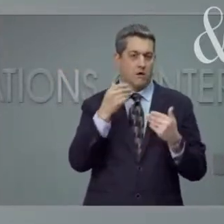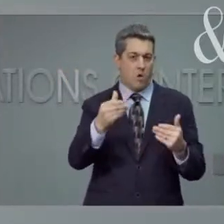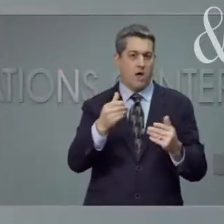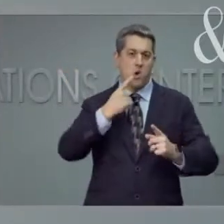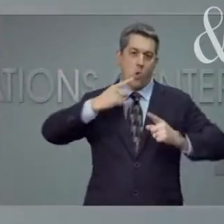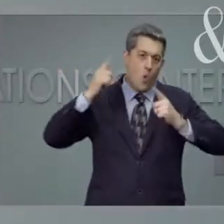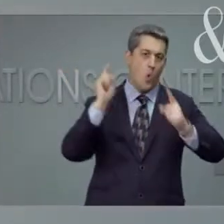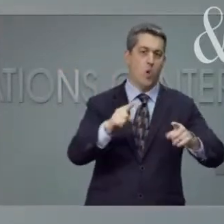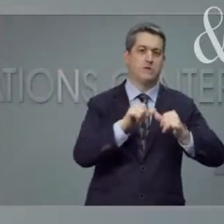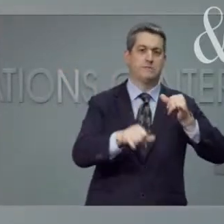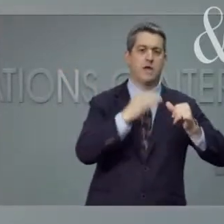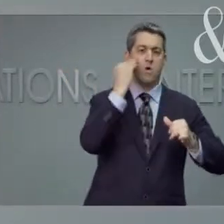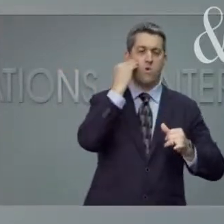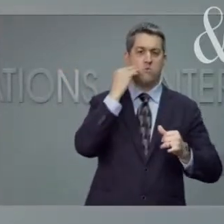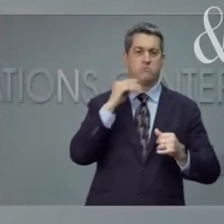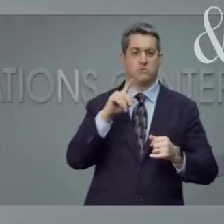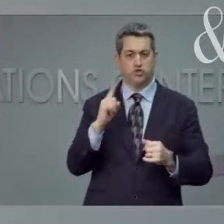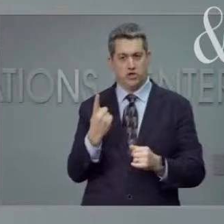order?